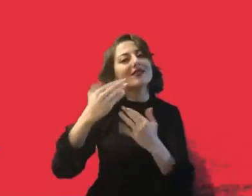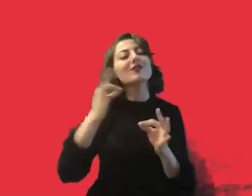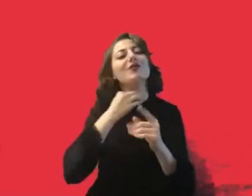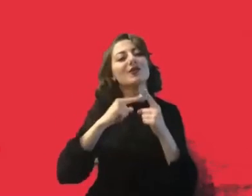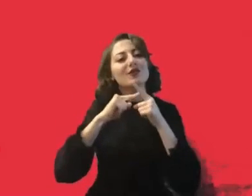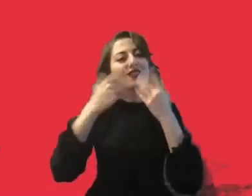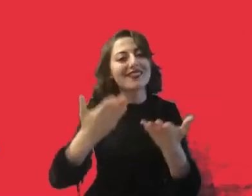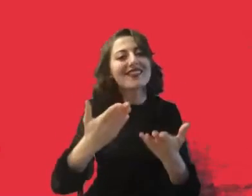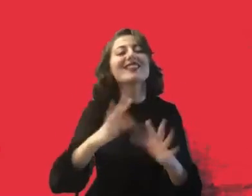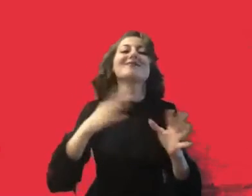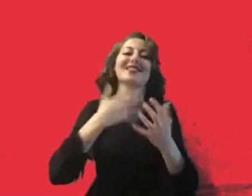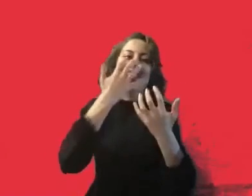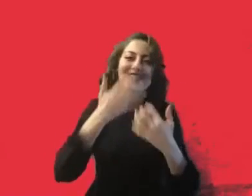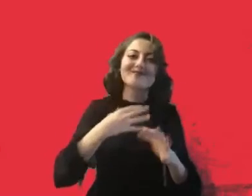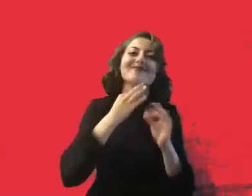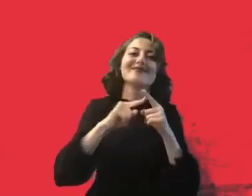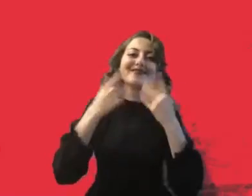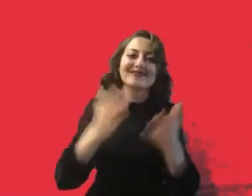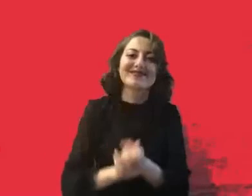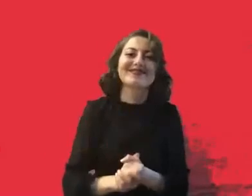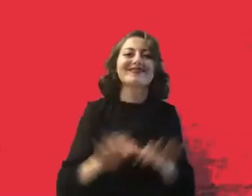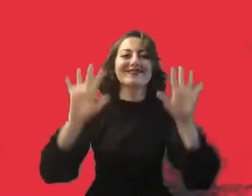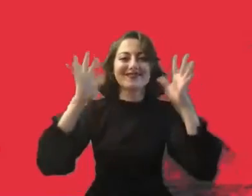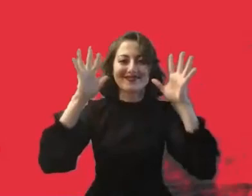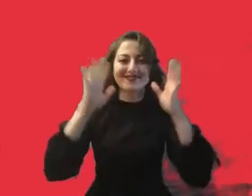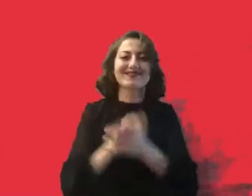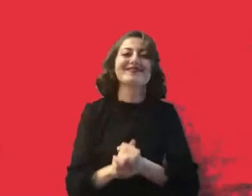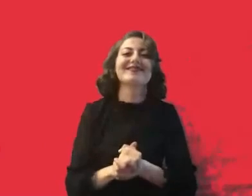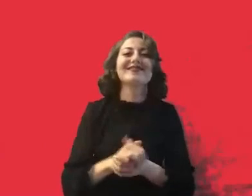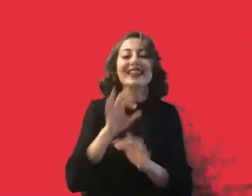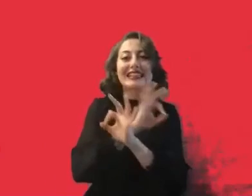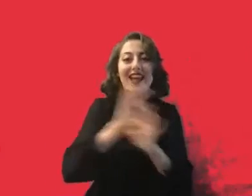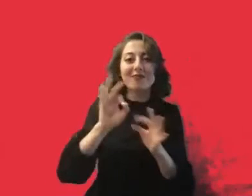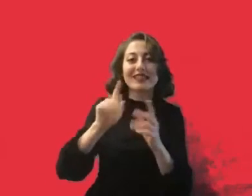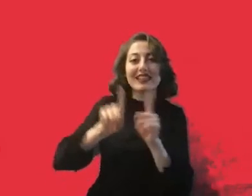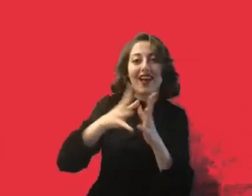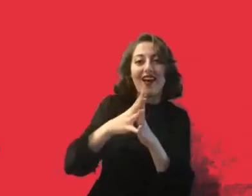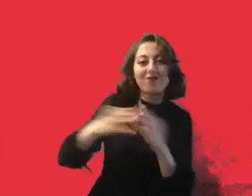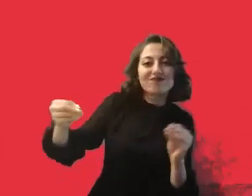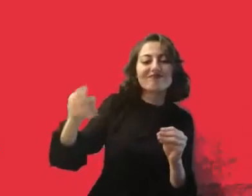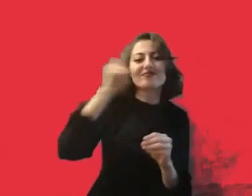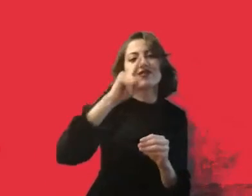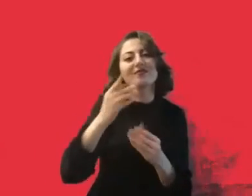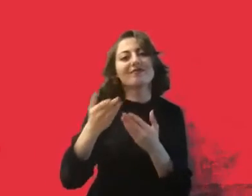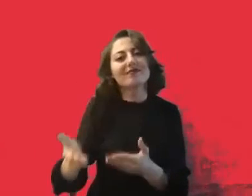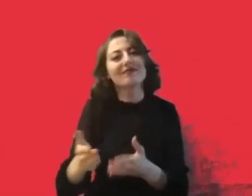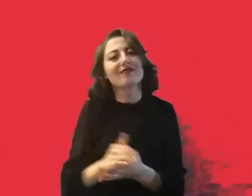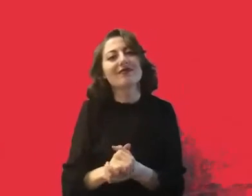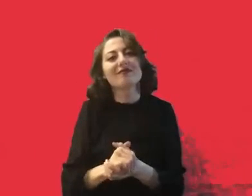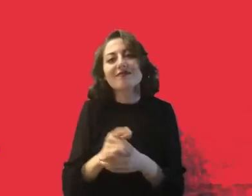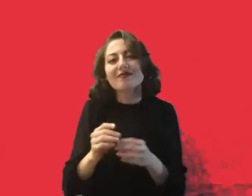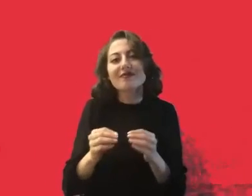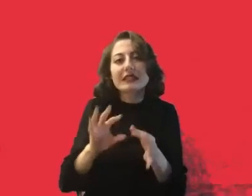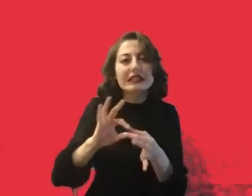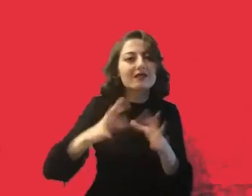because of the contribution of our sign language interpretations and because of AYDER. And we couldn't hear you, Ercan, so